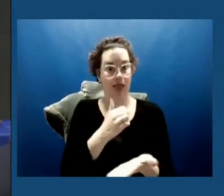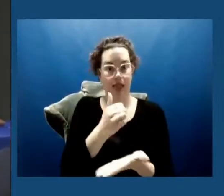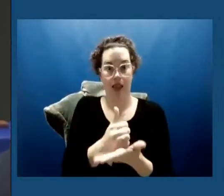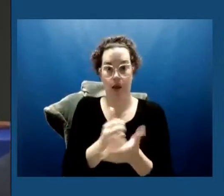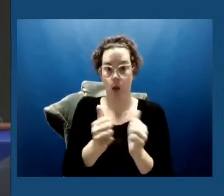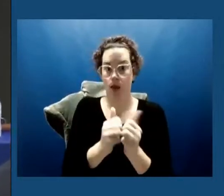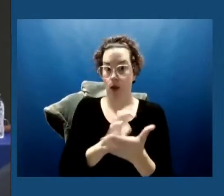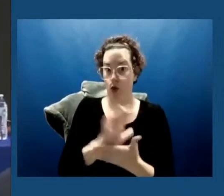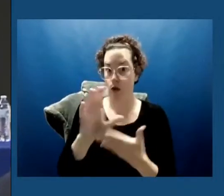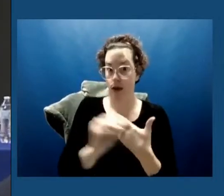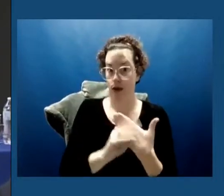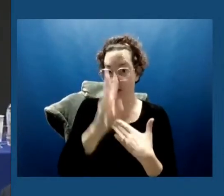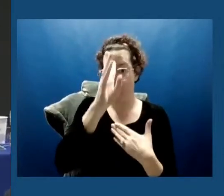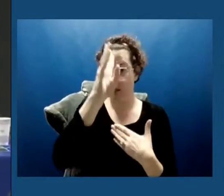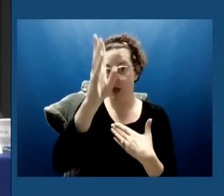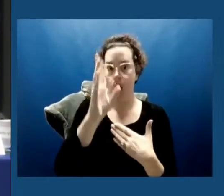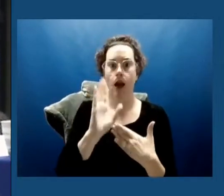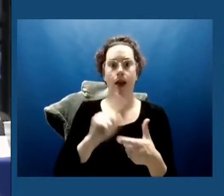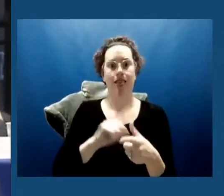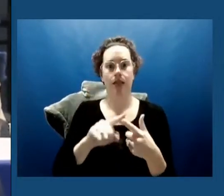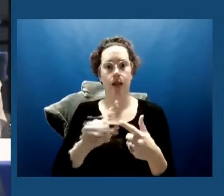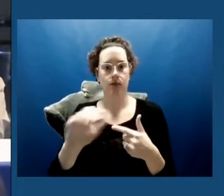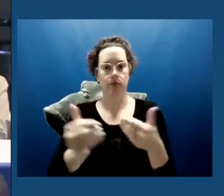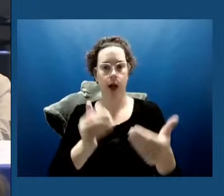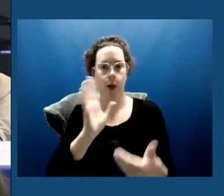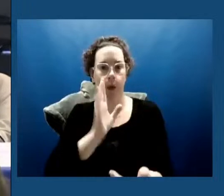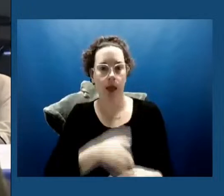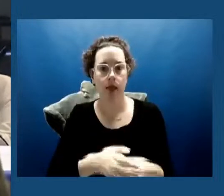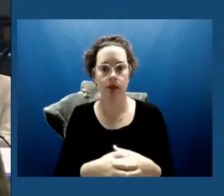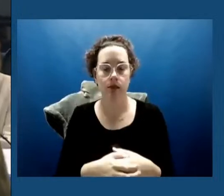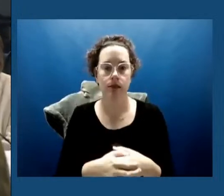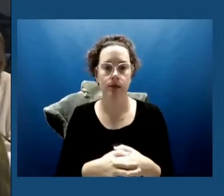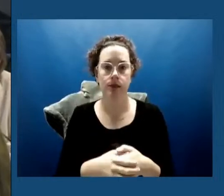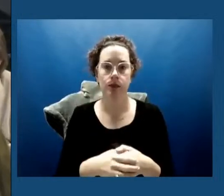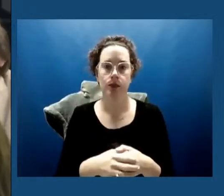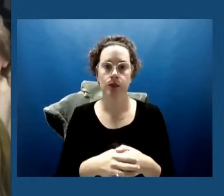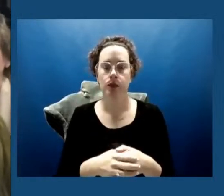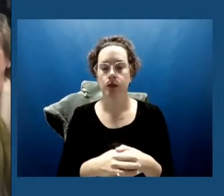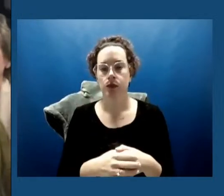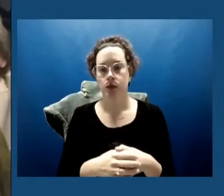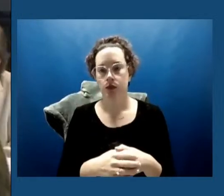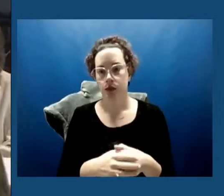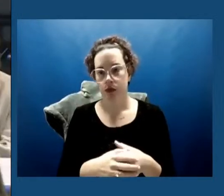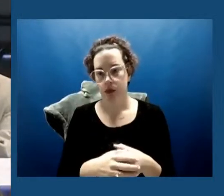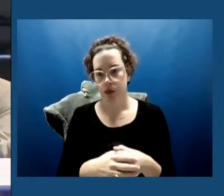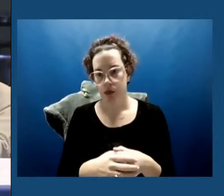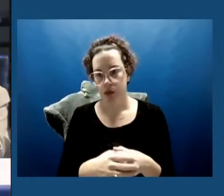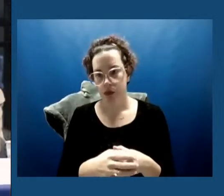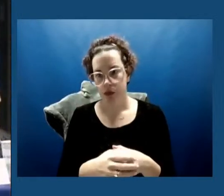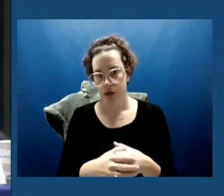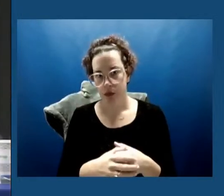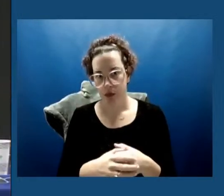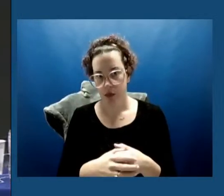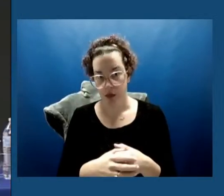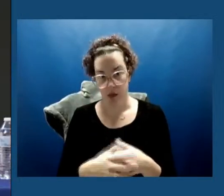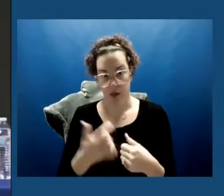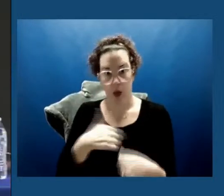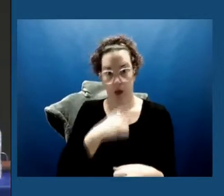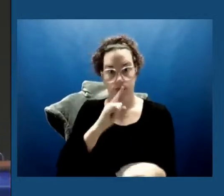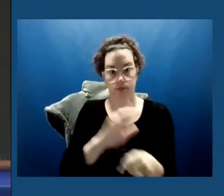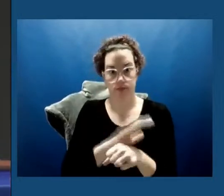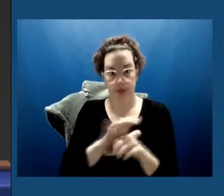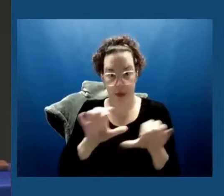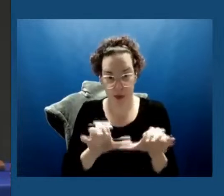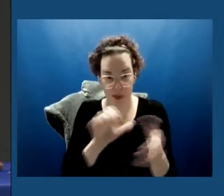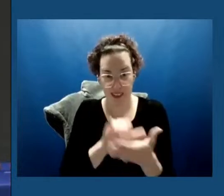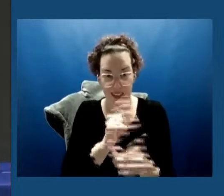curriculum and we're going to hire the people. Your point on... And we're doing that with the